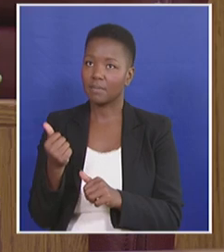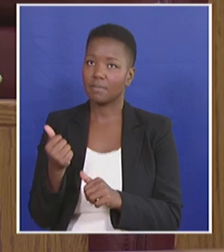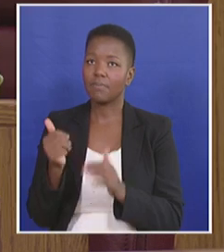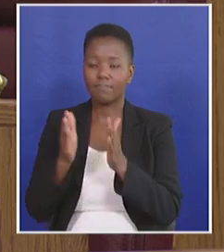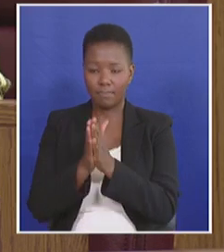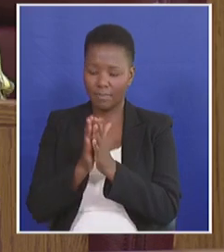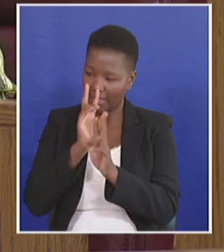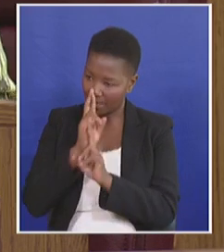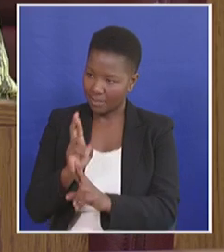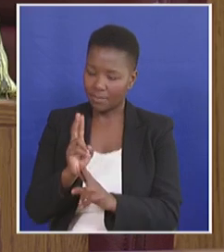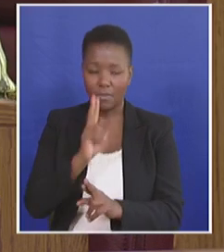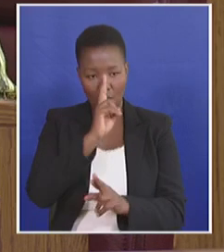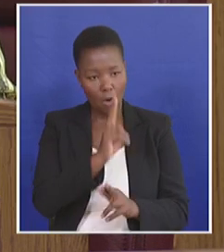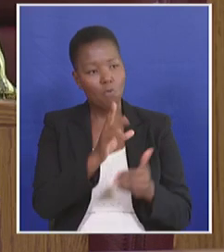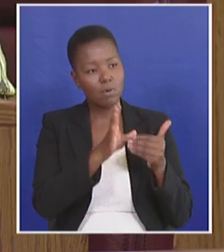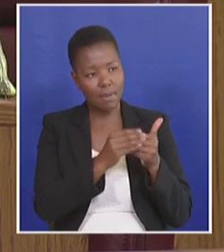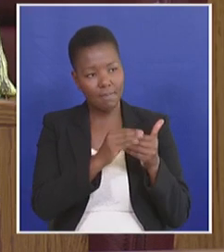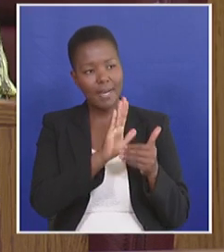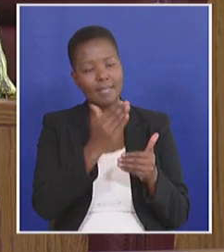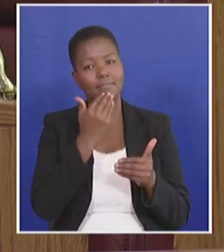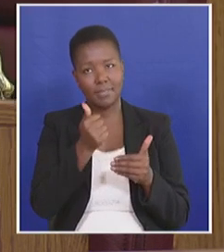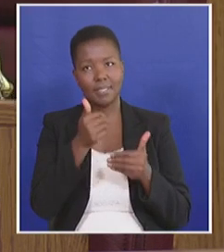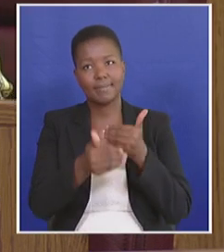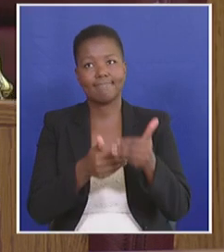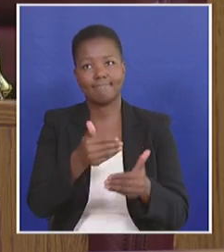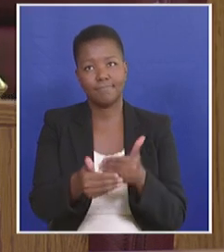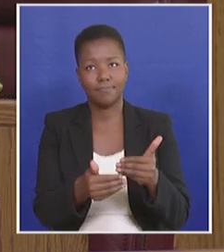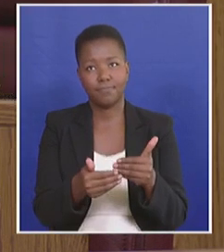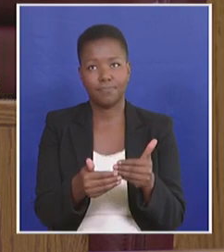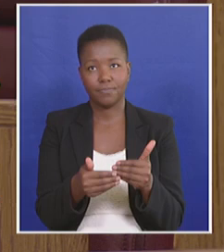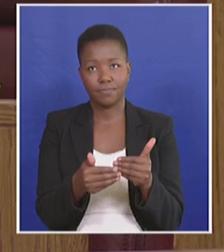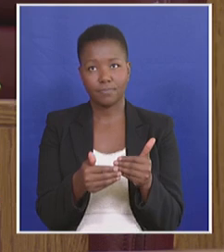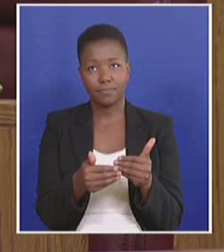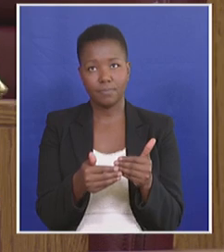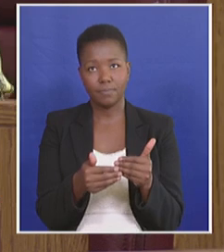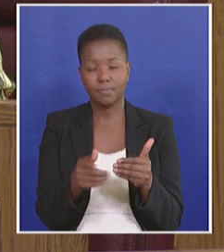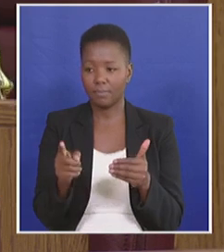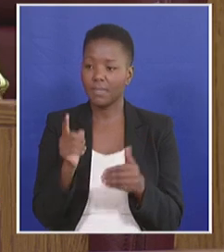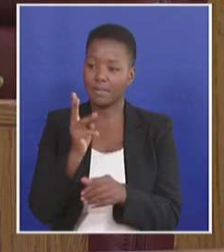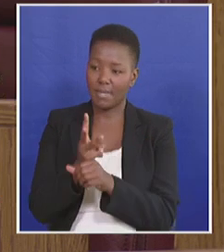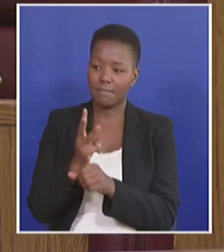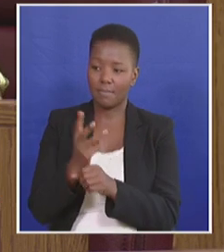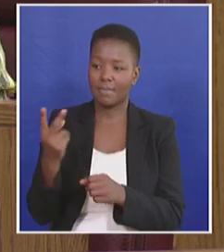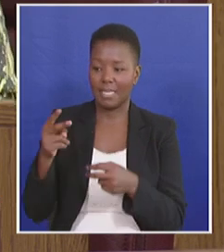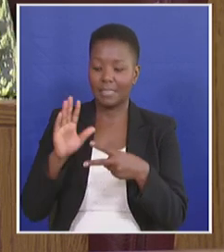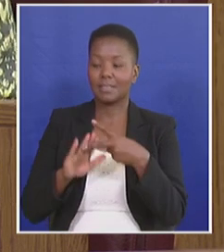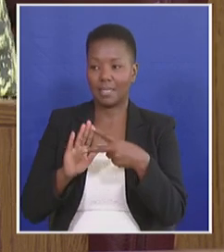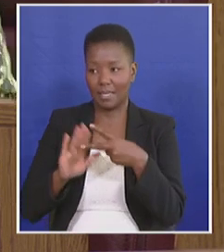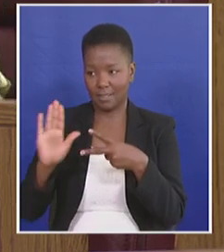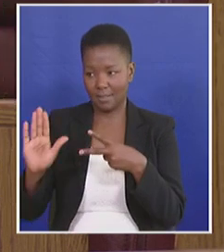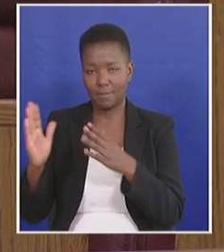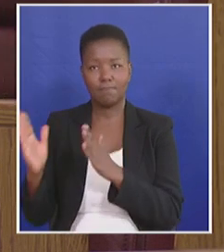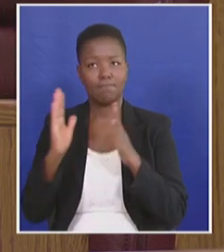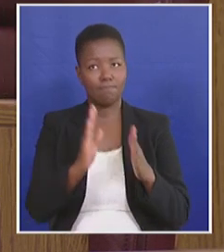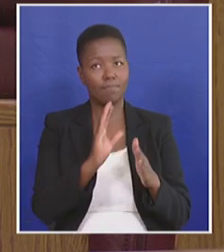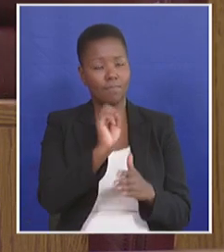respectfully. So, Honorable Members, I'll come to the Honorable Member Jihad, and Mam Dlamini, you'll be the second one, ma. Let me allow